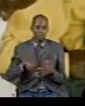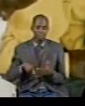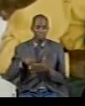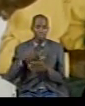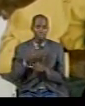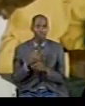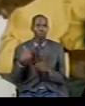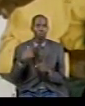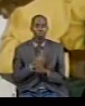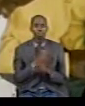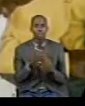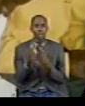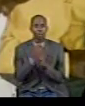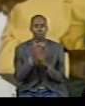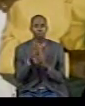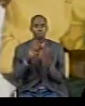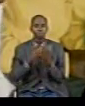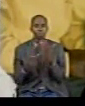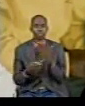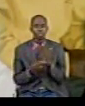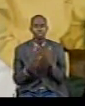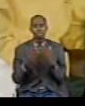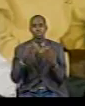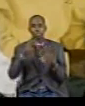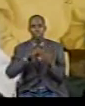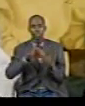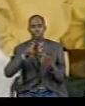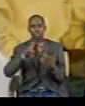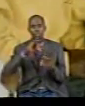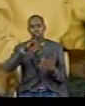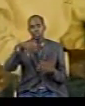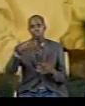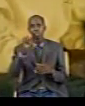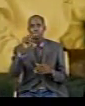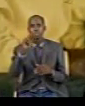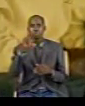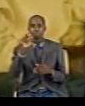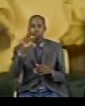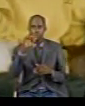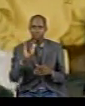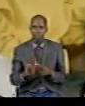year, we had it in February. And now,